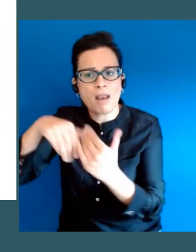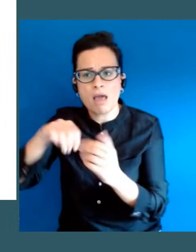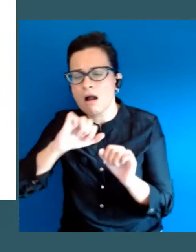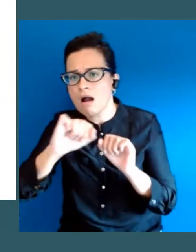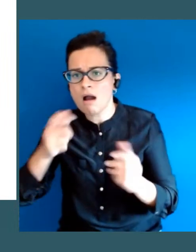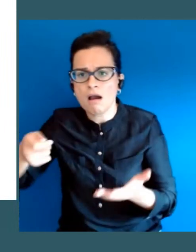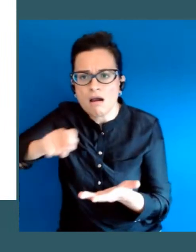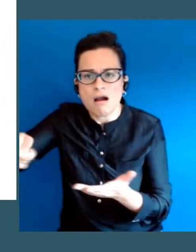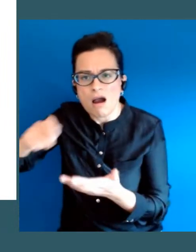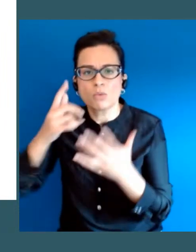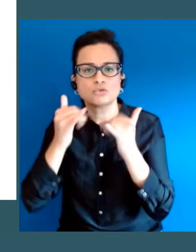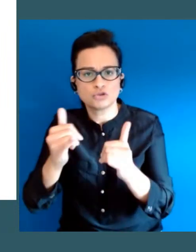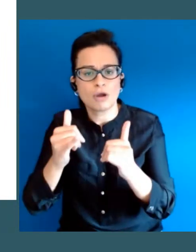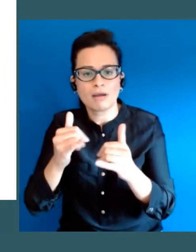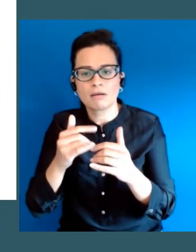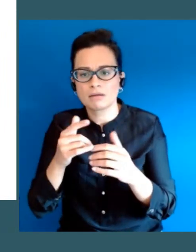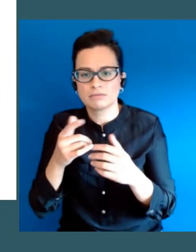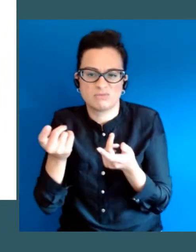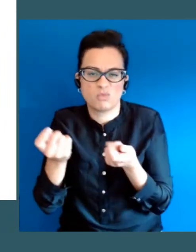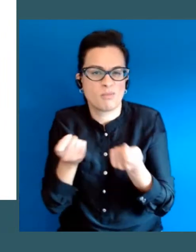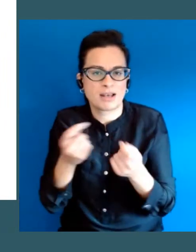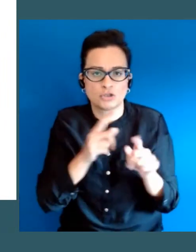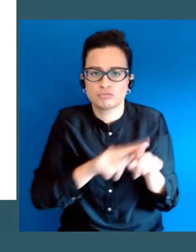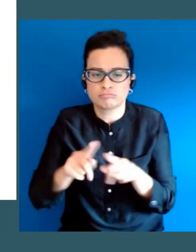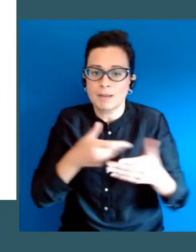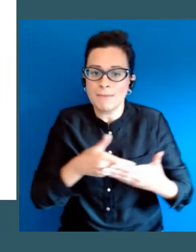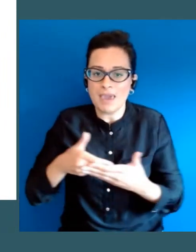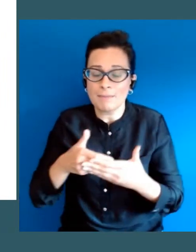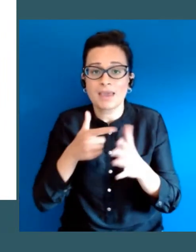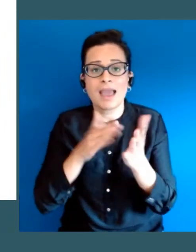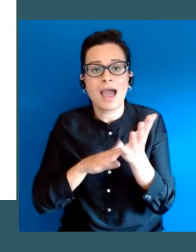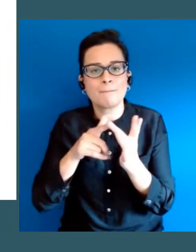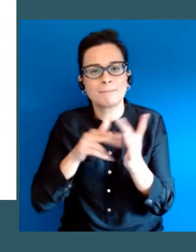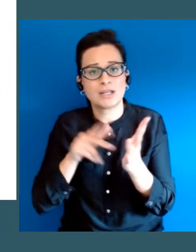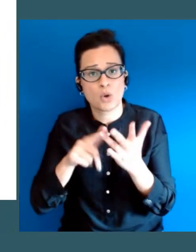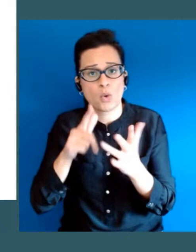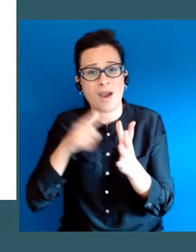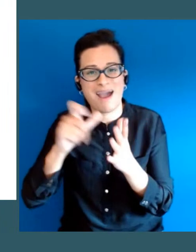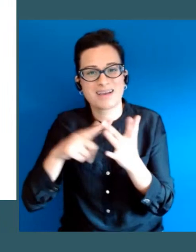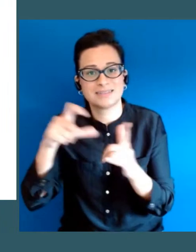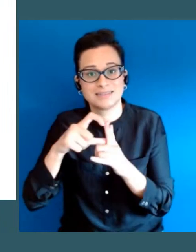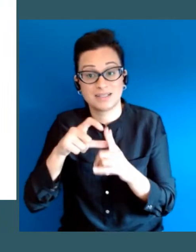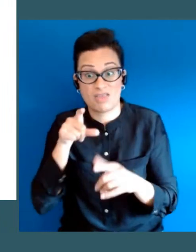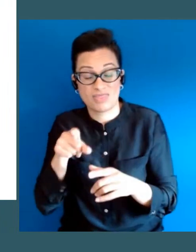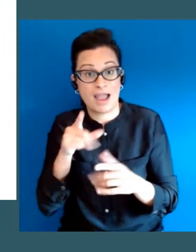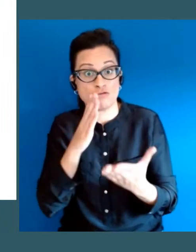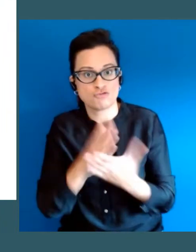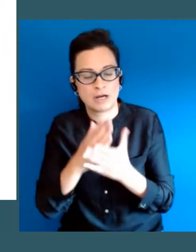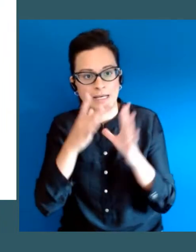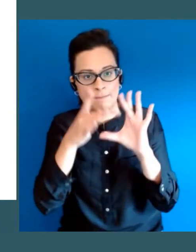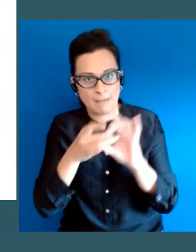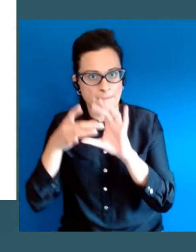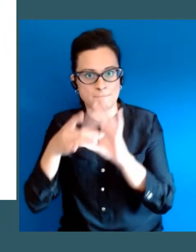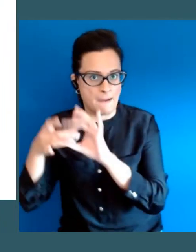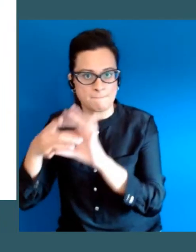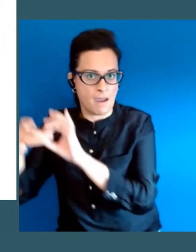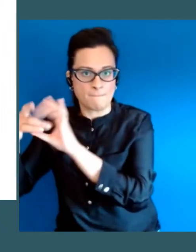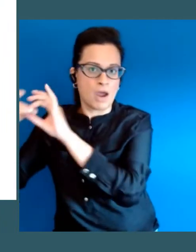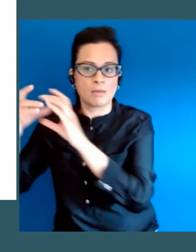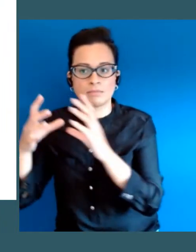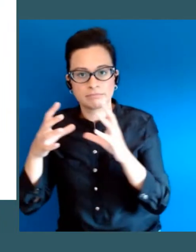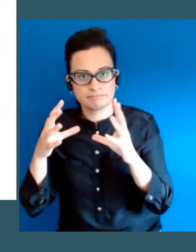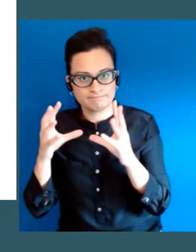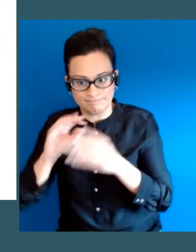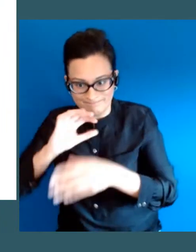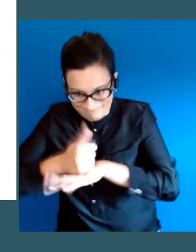for the management. And then we have amino acid formulas, which is the building blocks to formula. And again, there's many